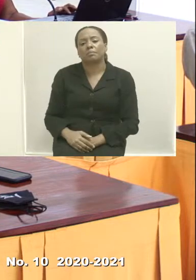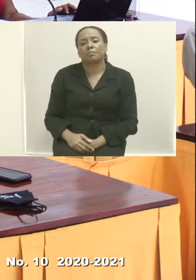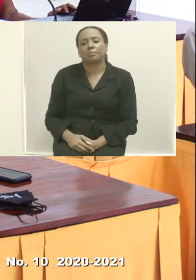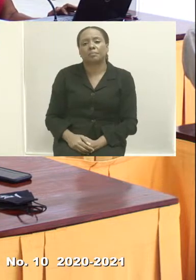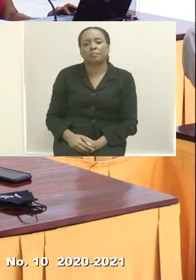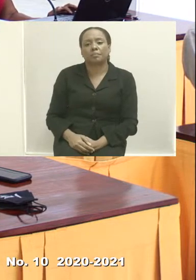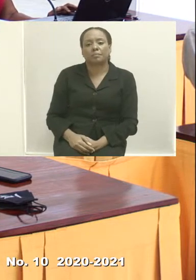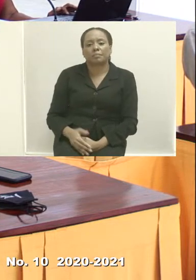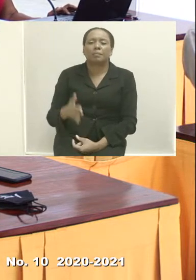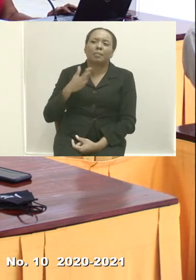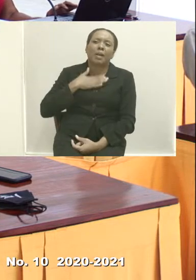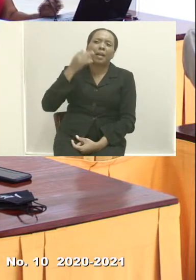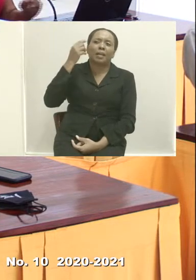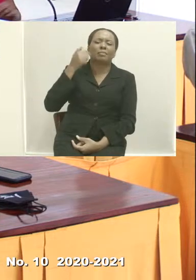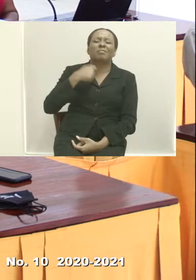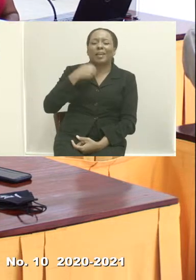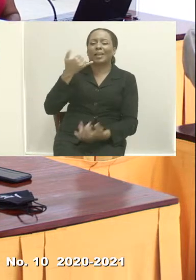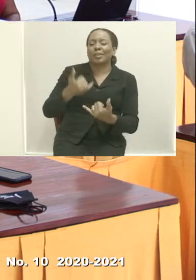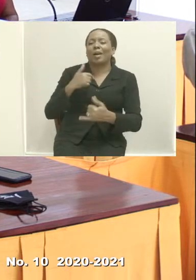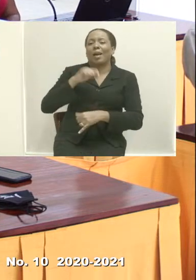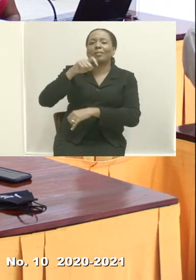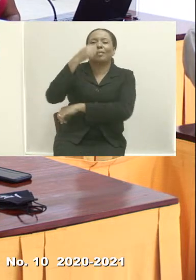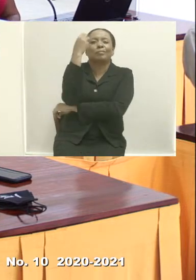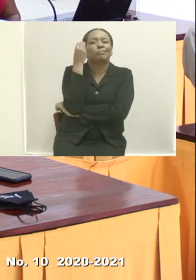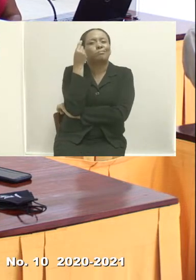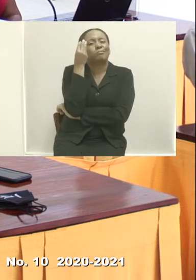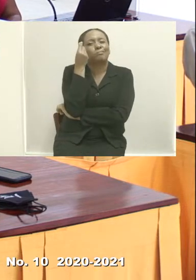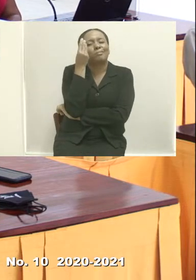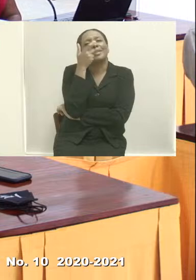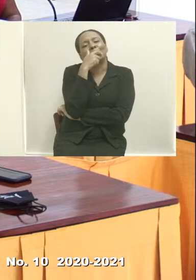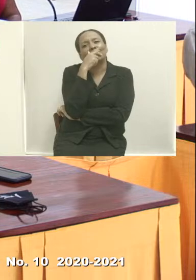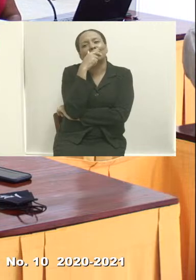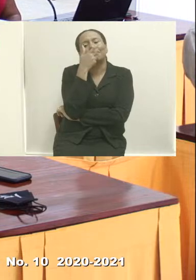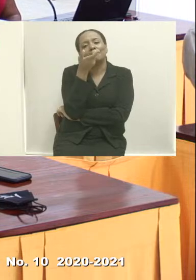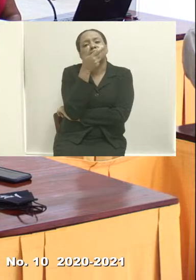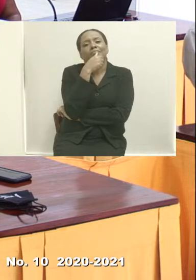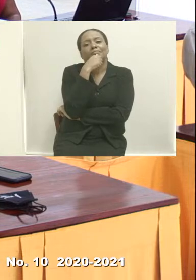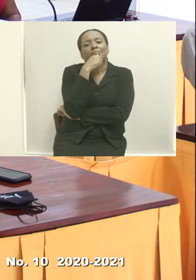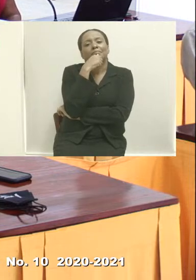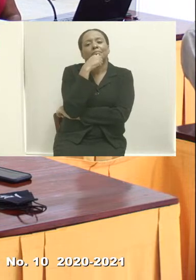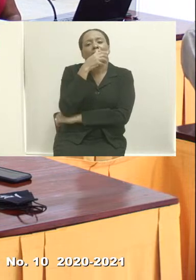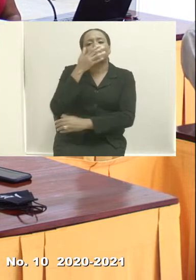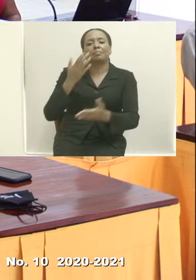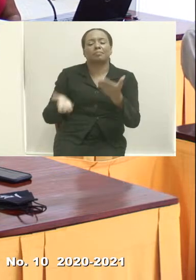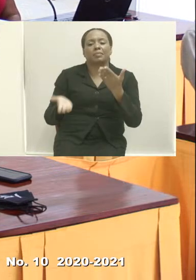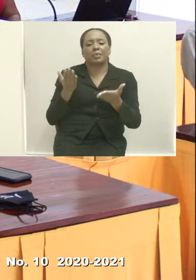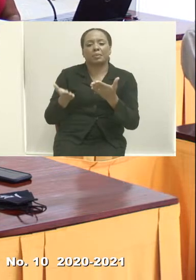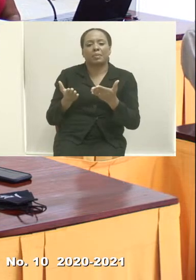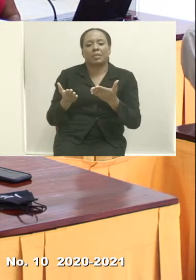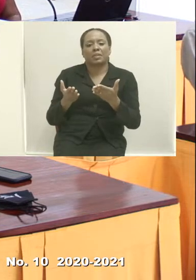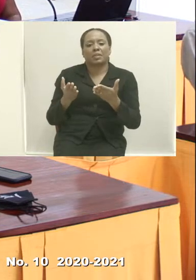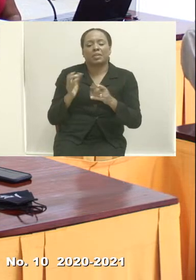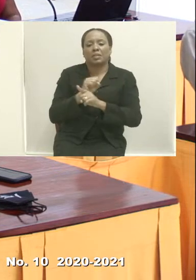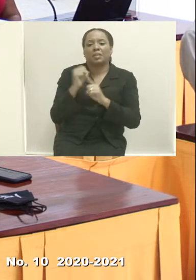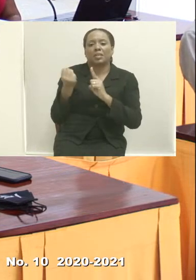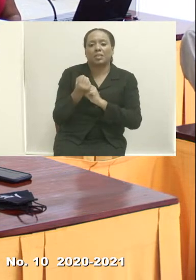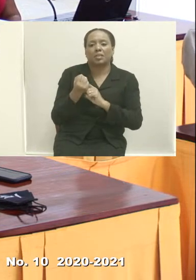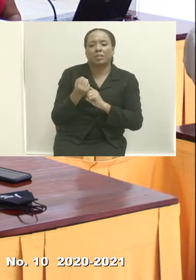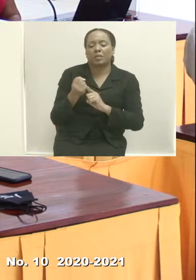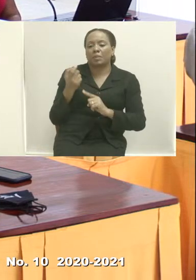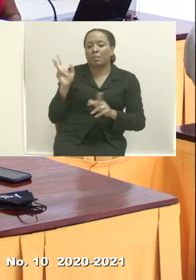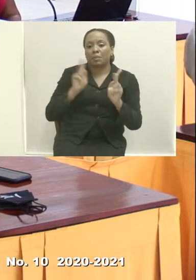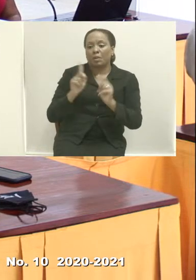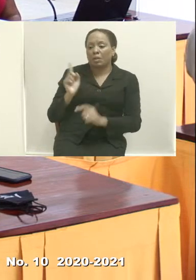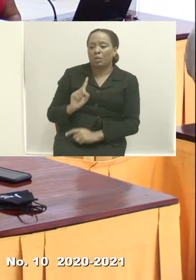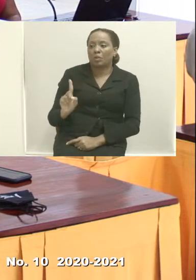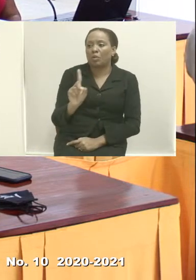me to reflect on the methodology this way, but perhaps an amnesty type approach might be useful. Honourable Member for